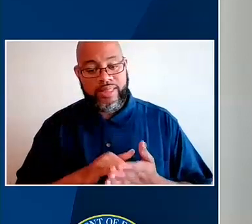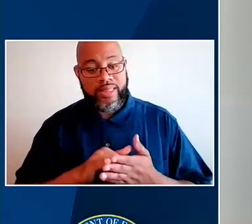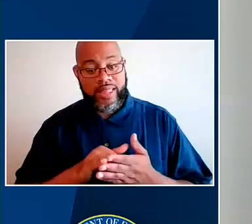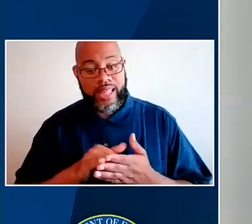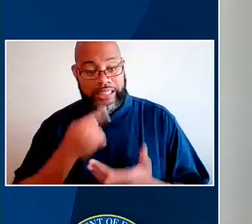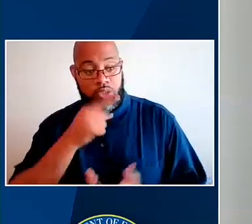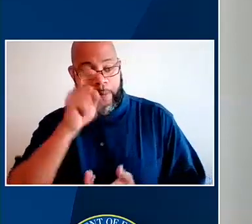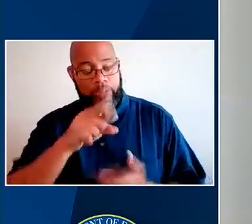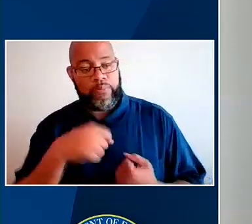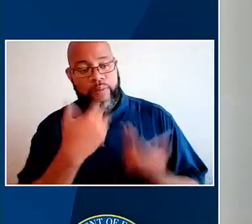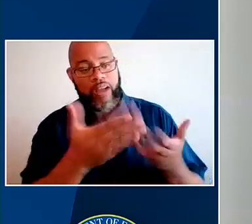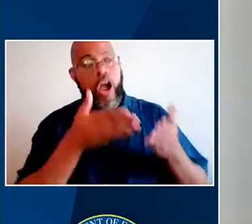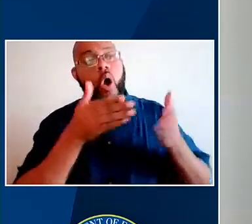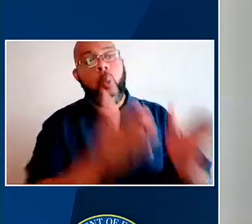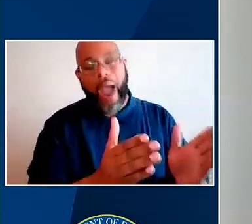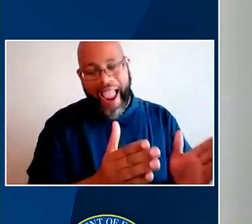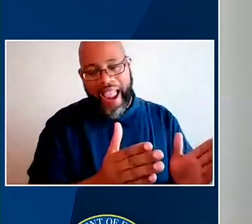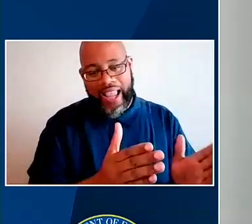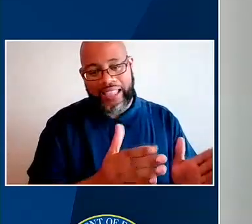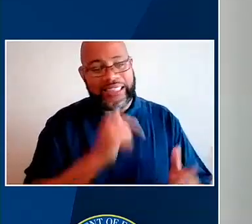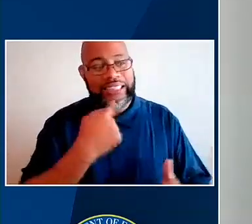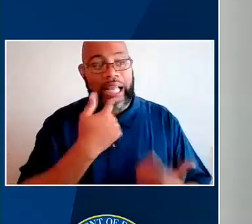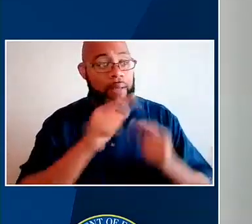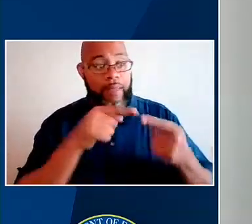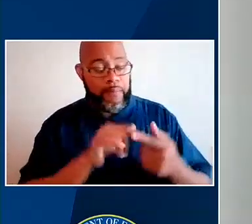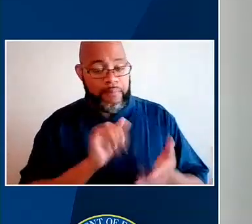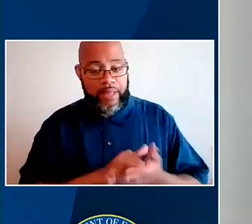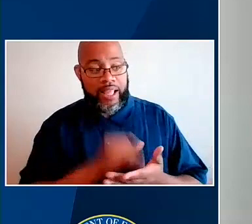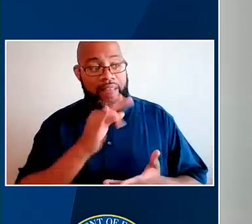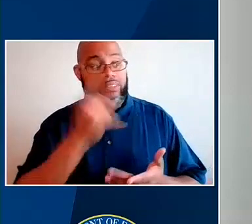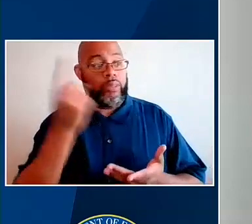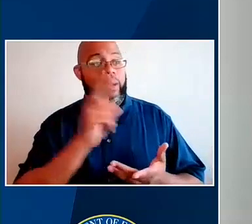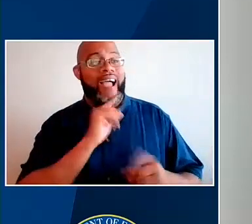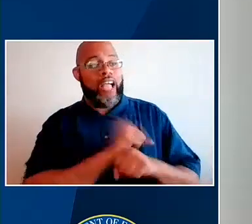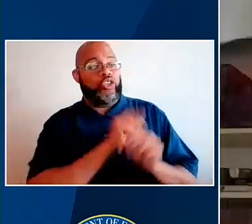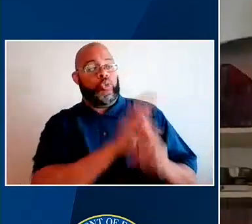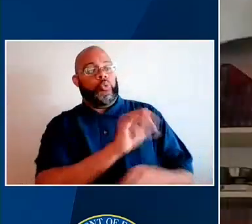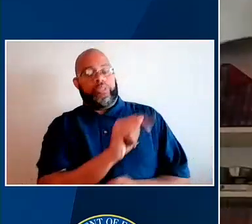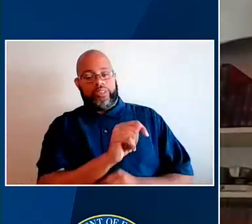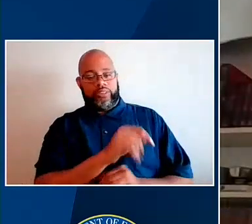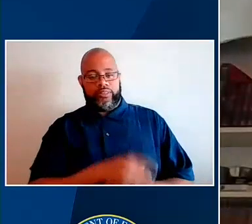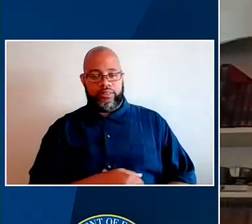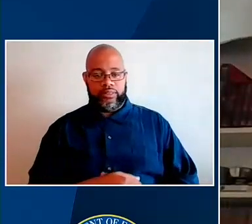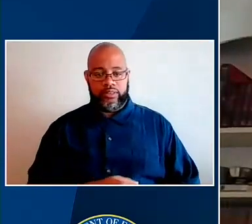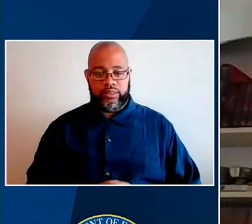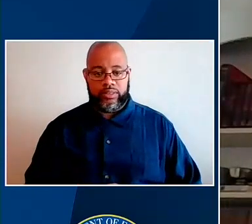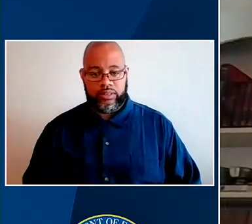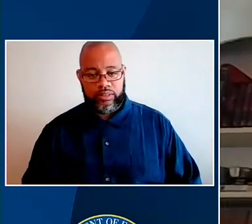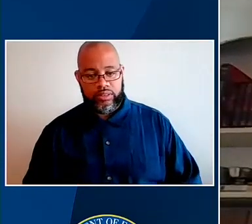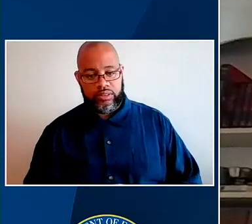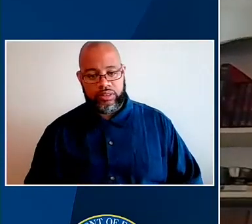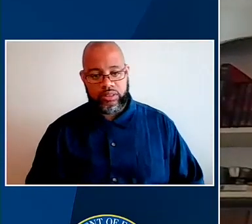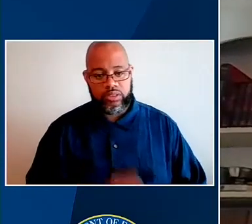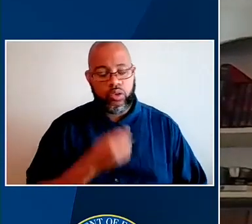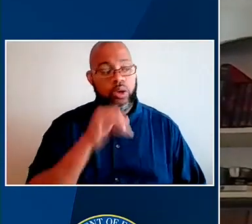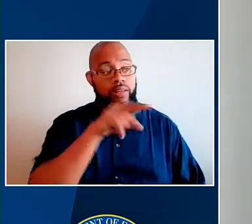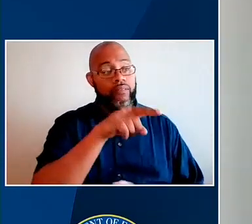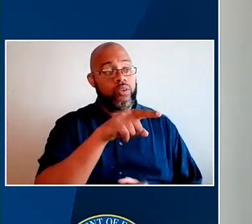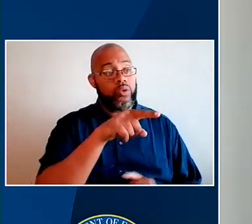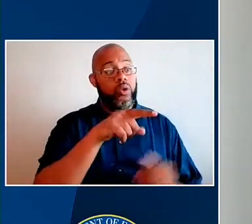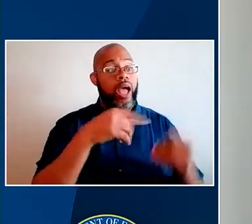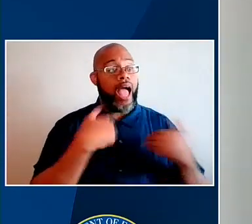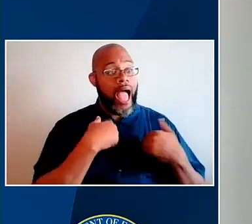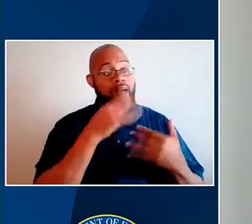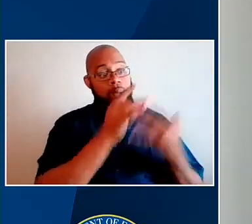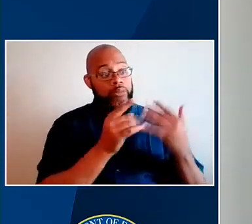must provide a way. It doesn't say anything about whether someone actually uses that method. Right. So if you have the